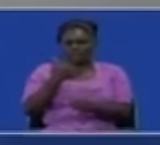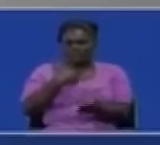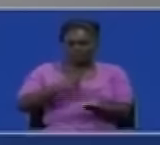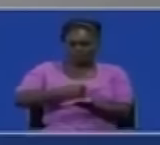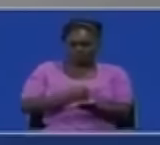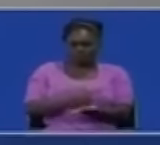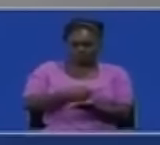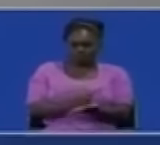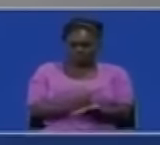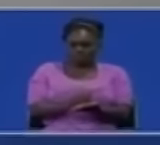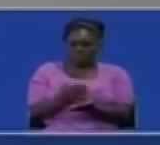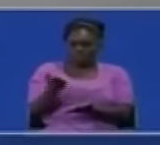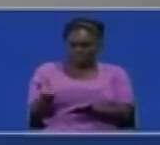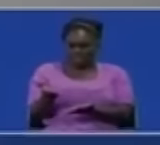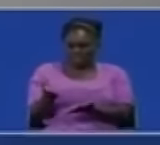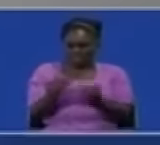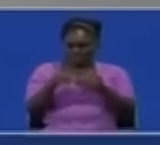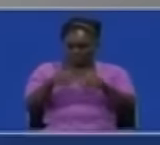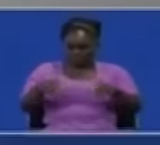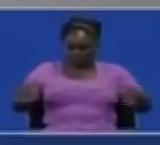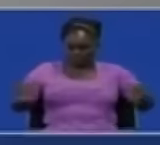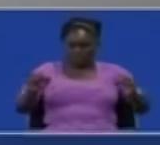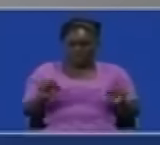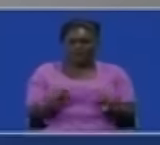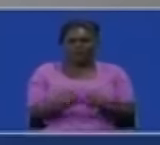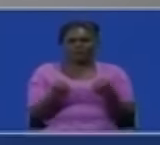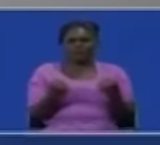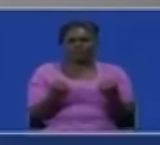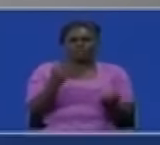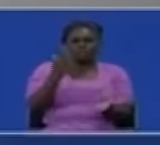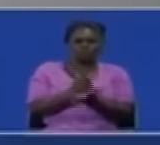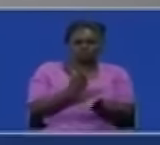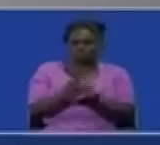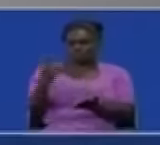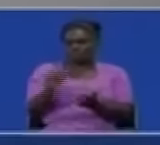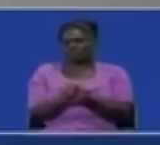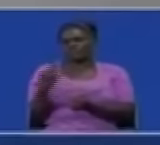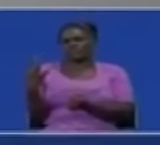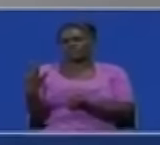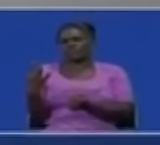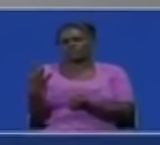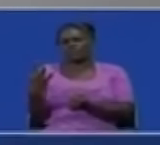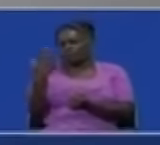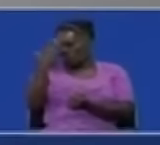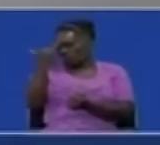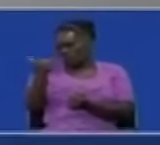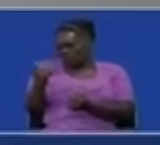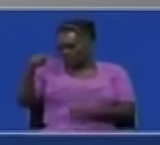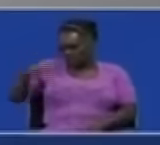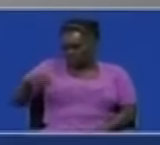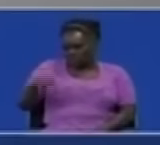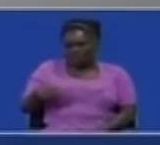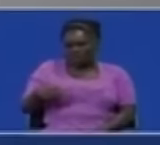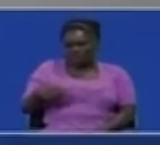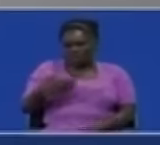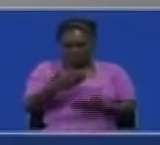audit that is out there, that is independent of what happened, what really happened in the 2013 election? Why is it that to date there